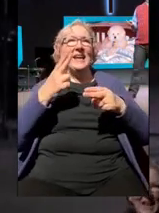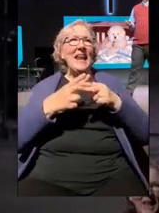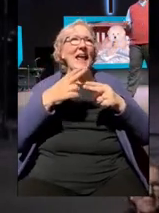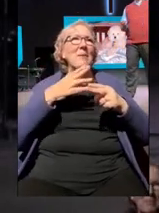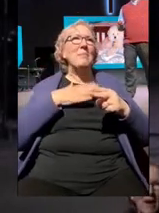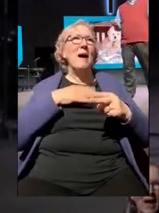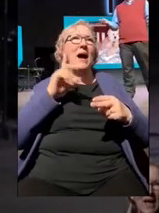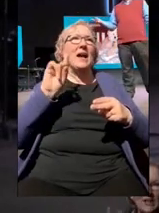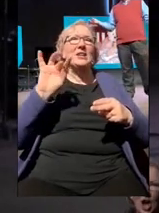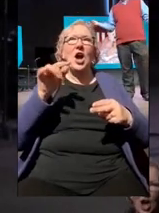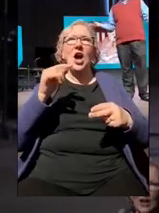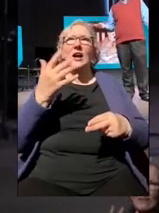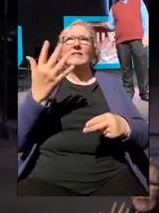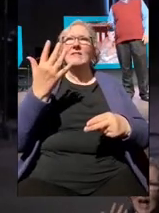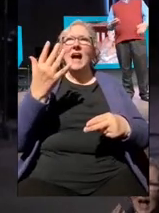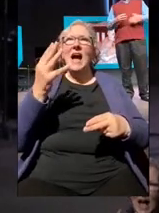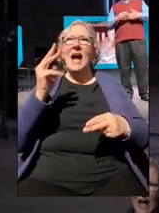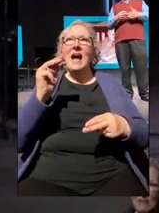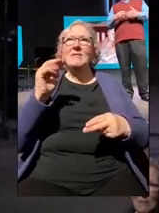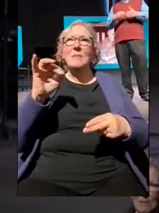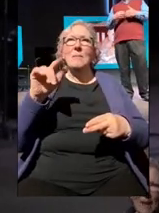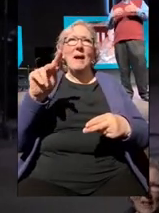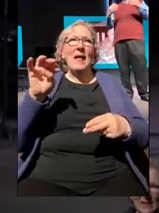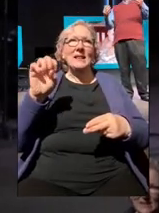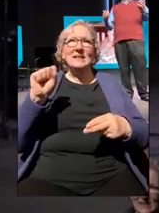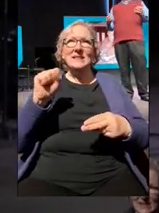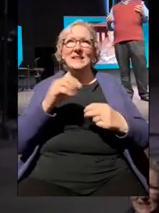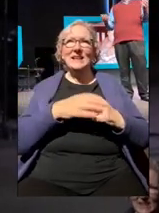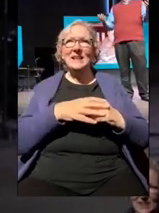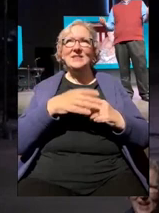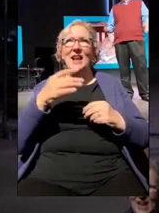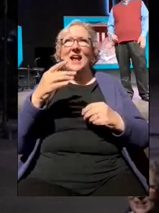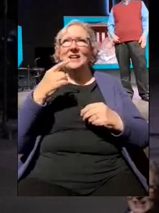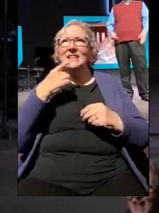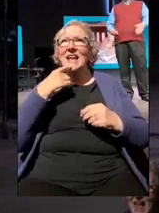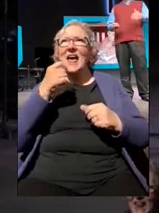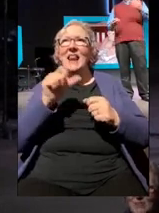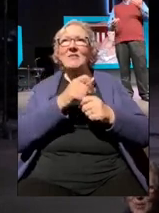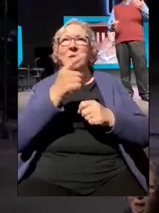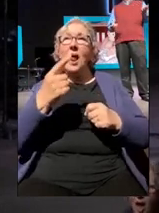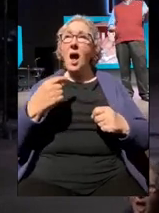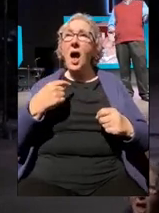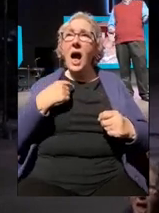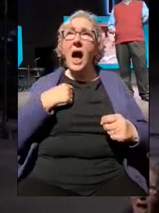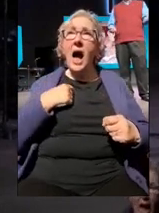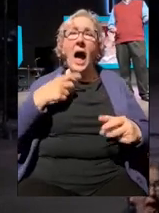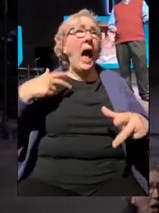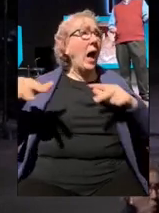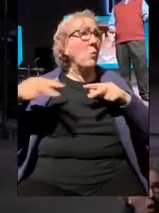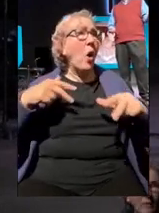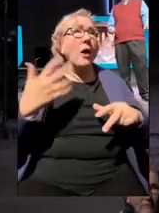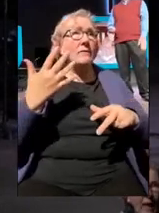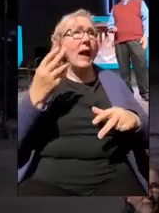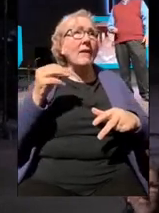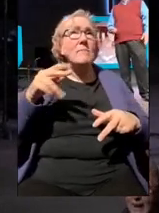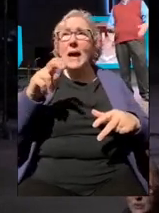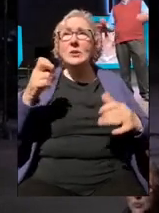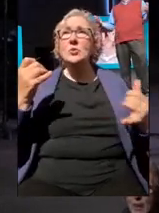5 miles. See, that way I could tell everybody, hey, I walked 5 miles every day this week.